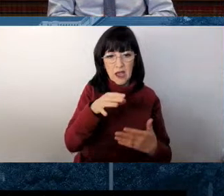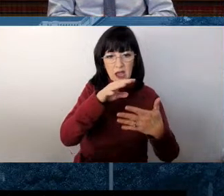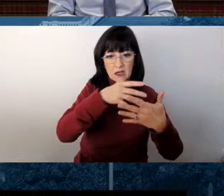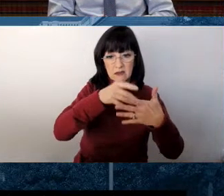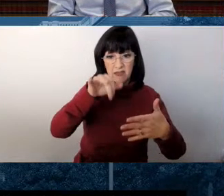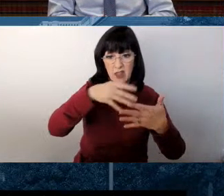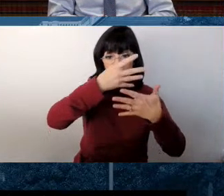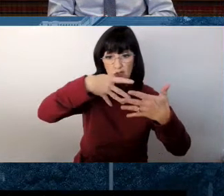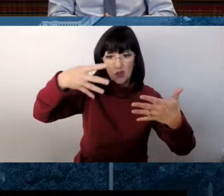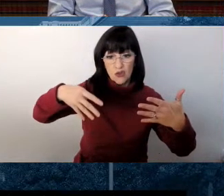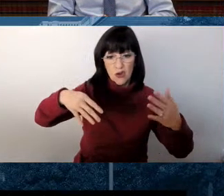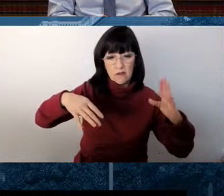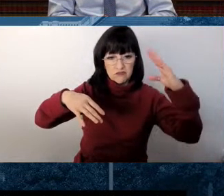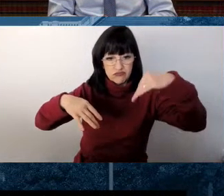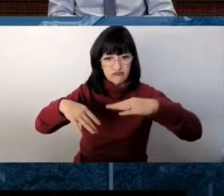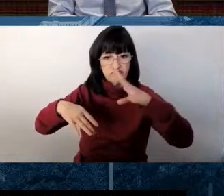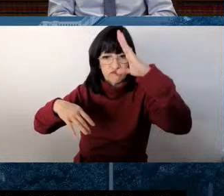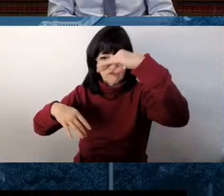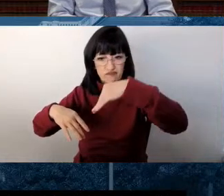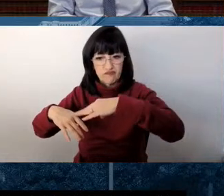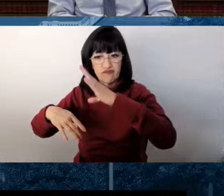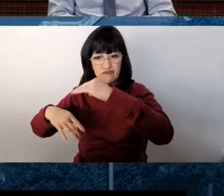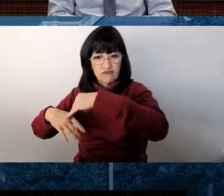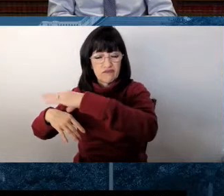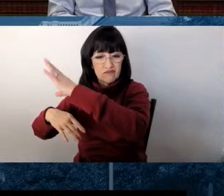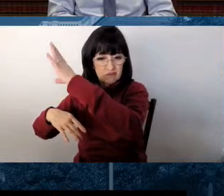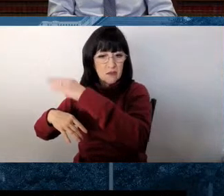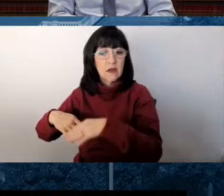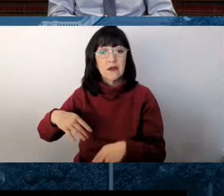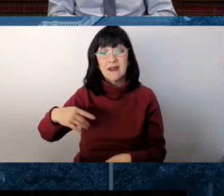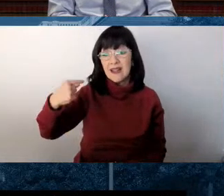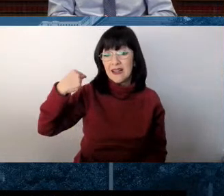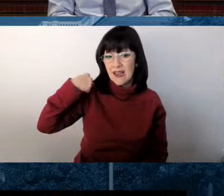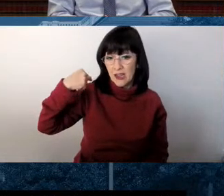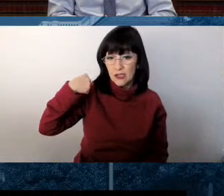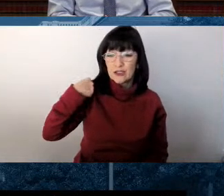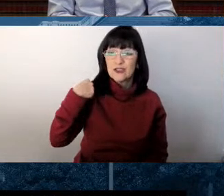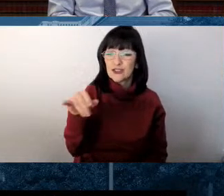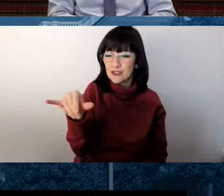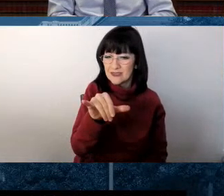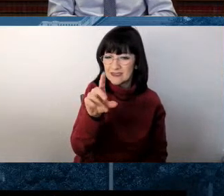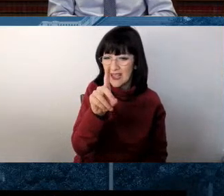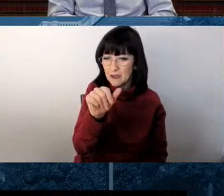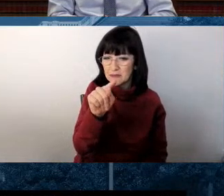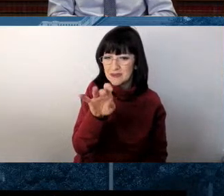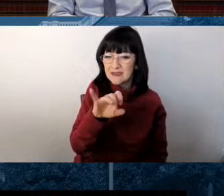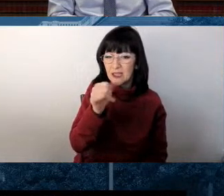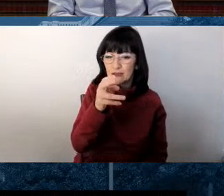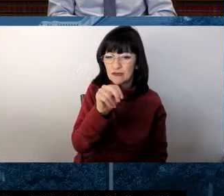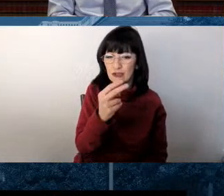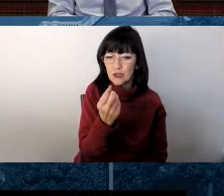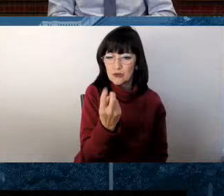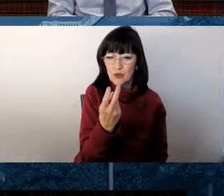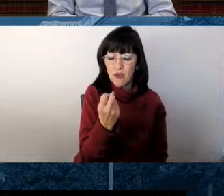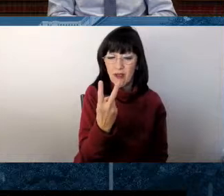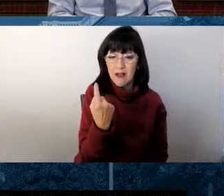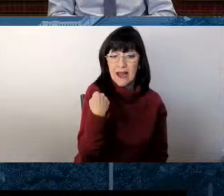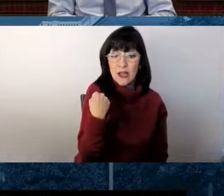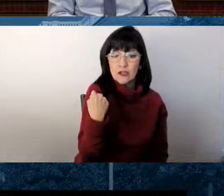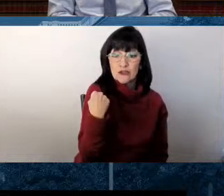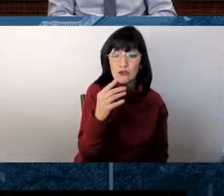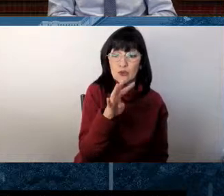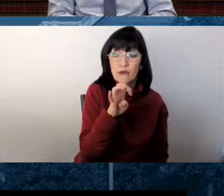to the peak of last January was also on January the 12th at 474. So